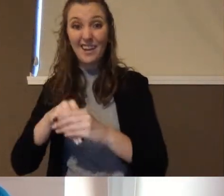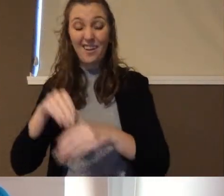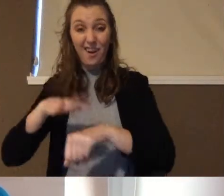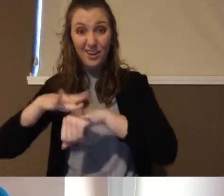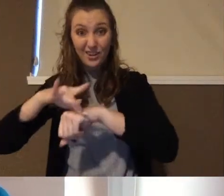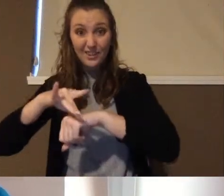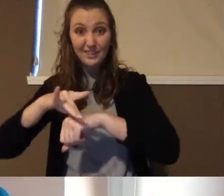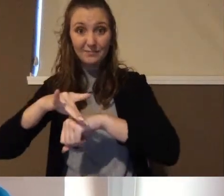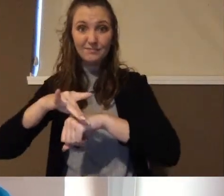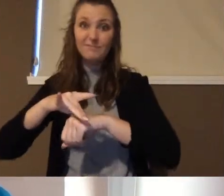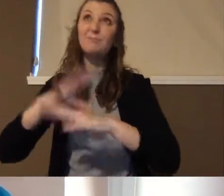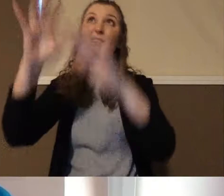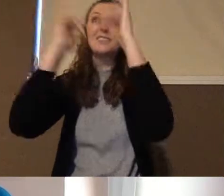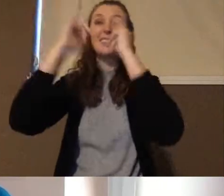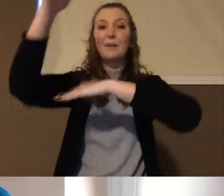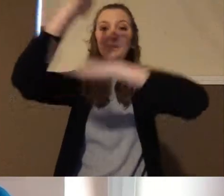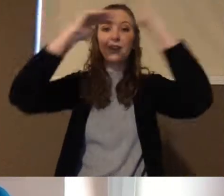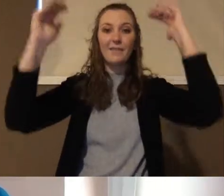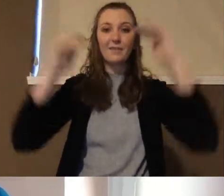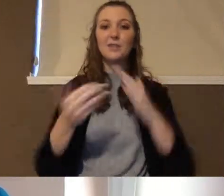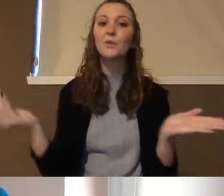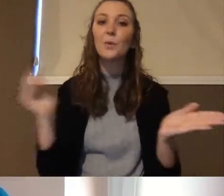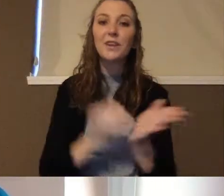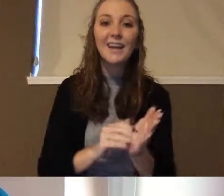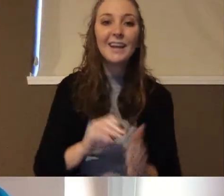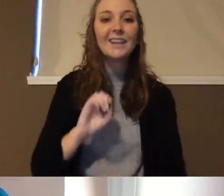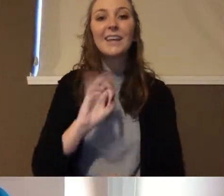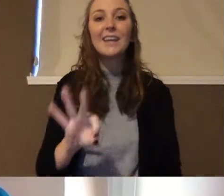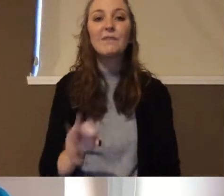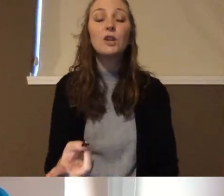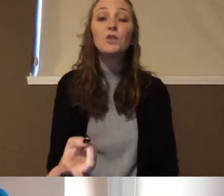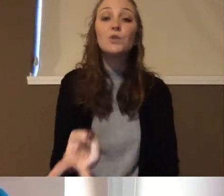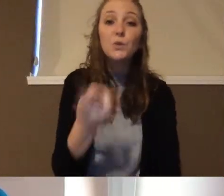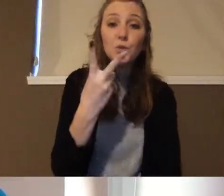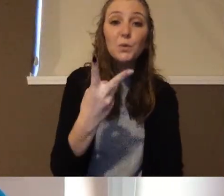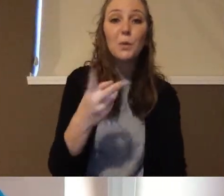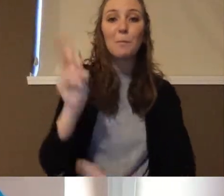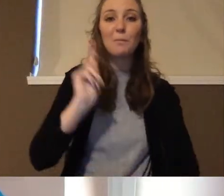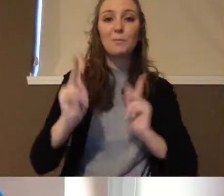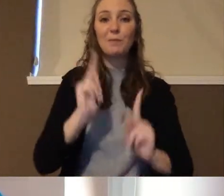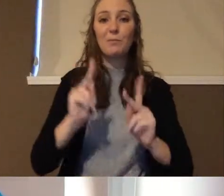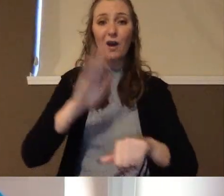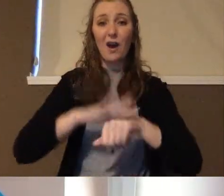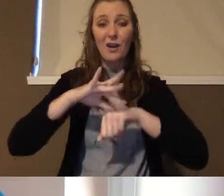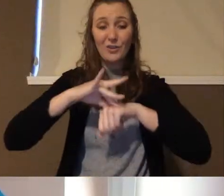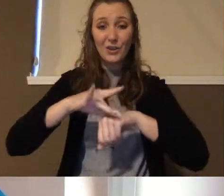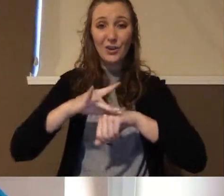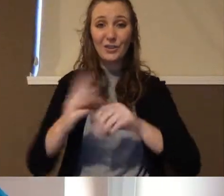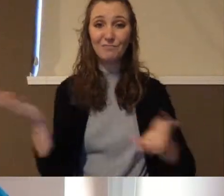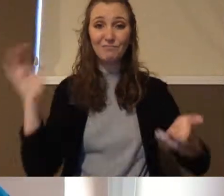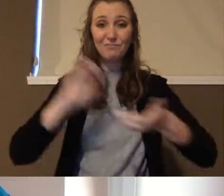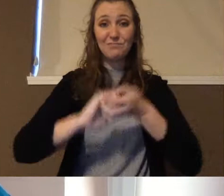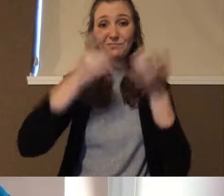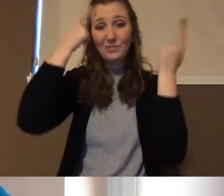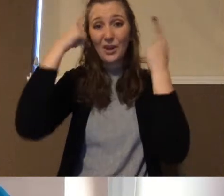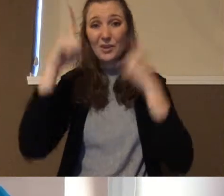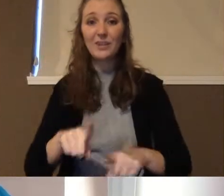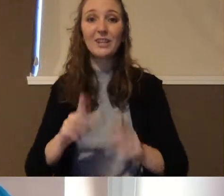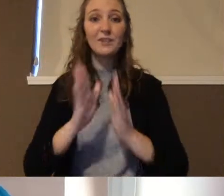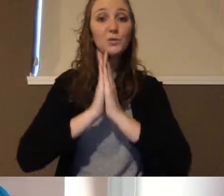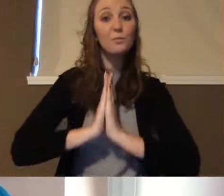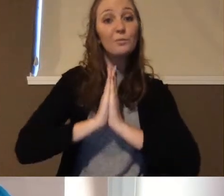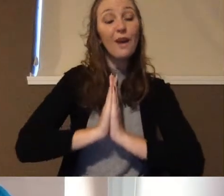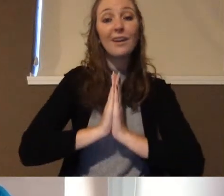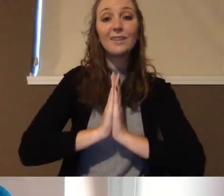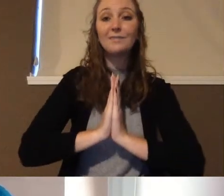whatever you declare loosed on earth will be loosed in heaven. Again, I tell you, if